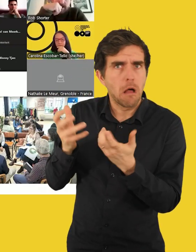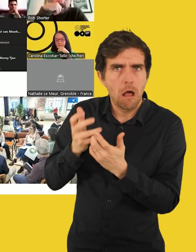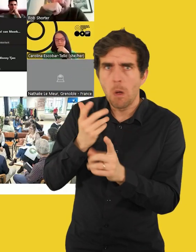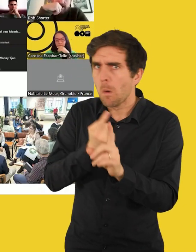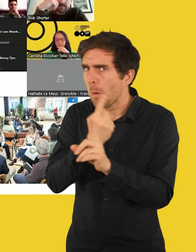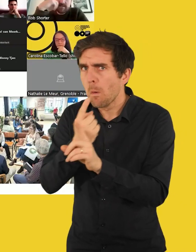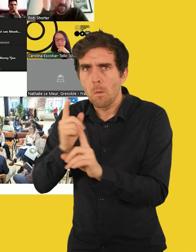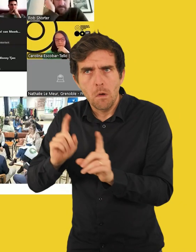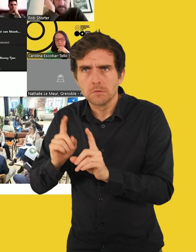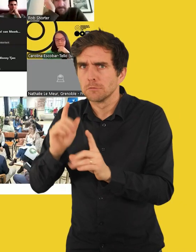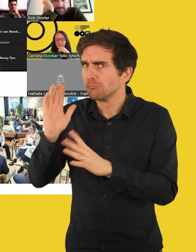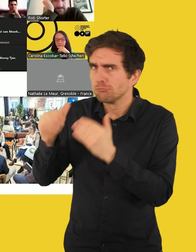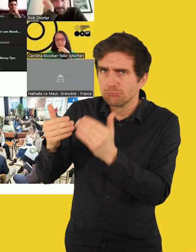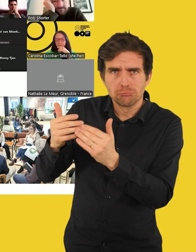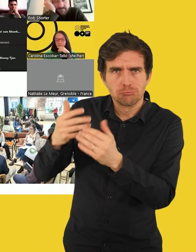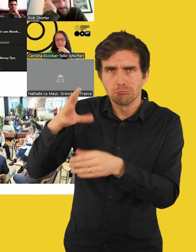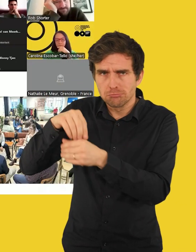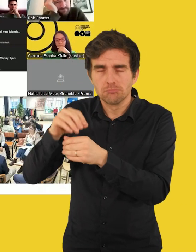more about how this is happening.